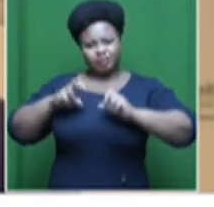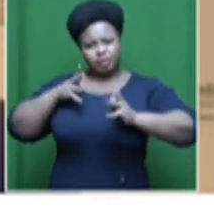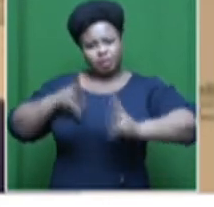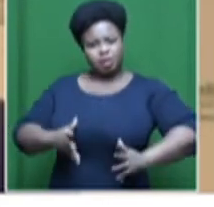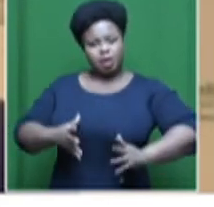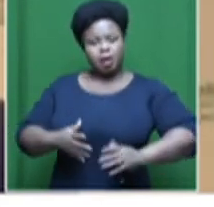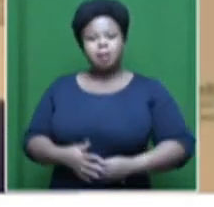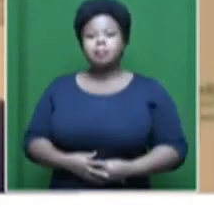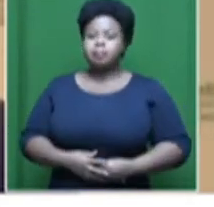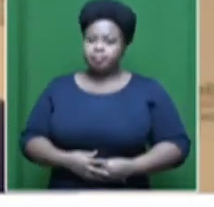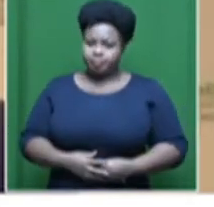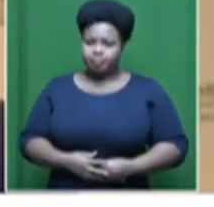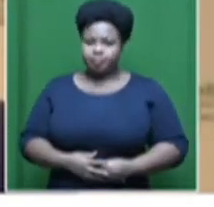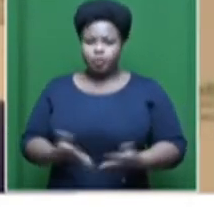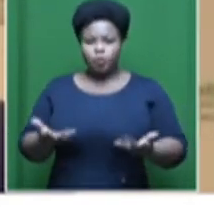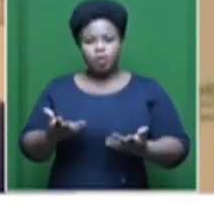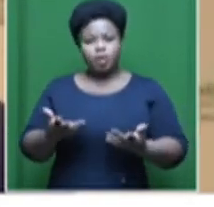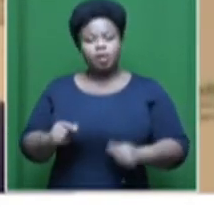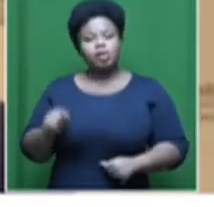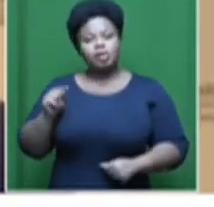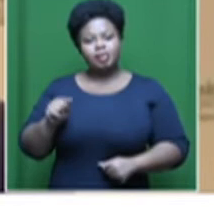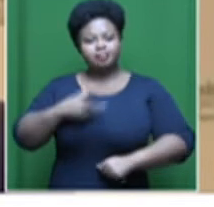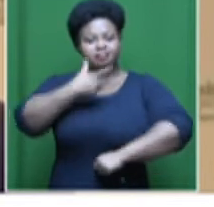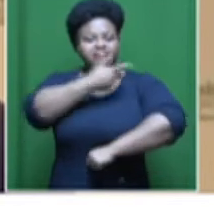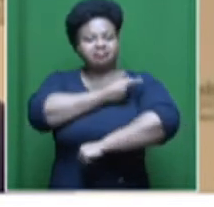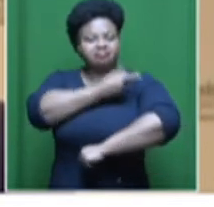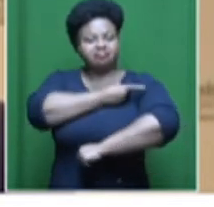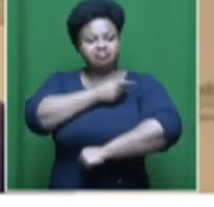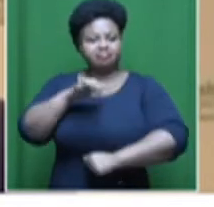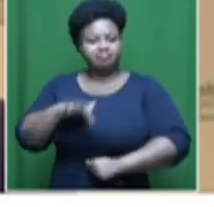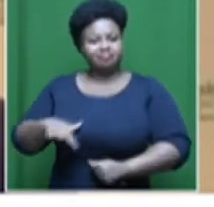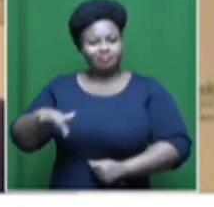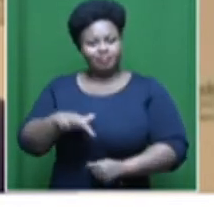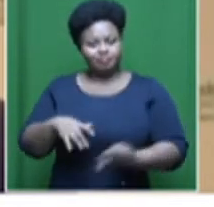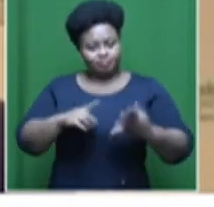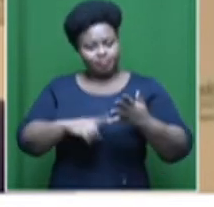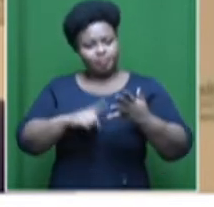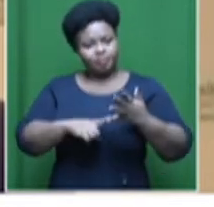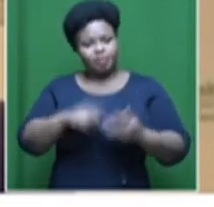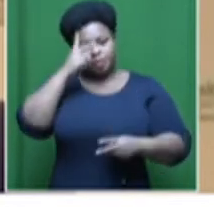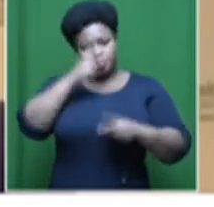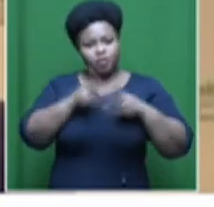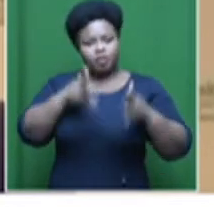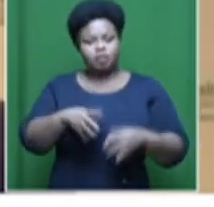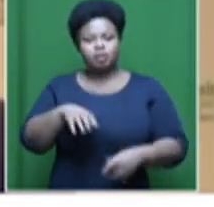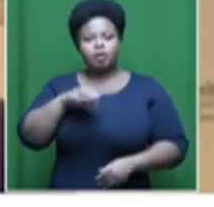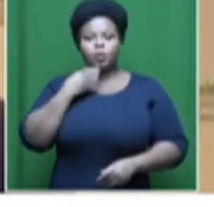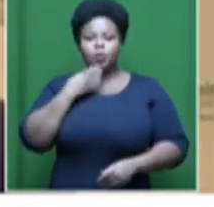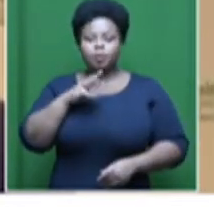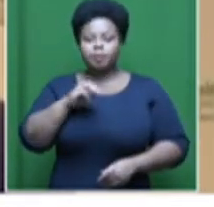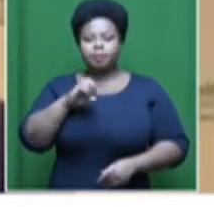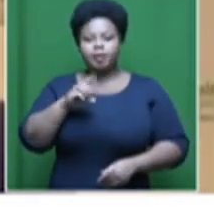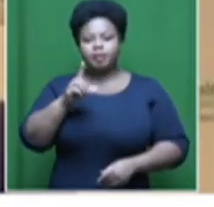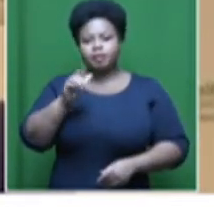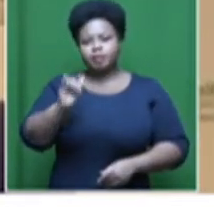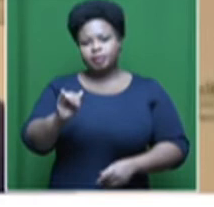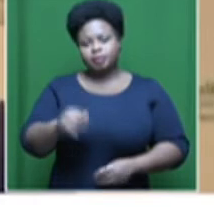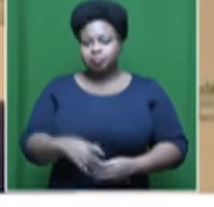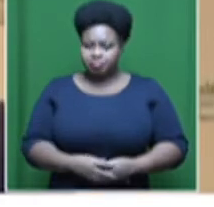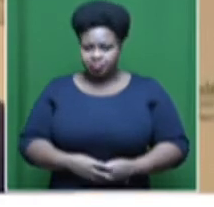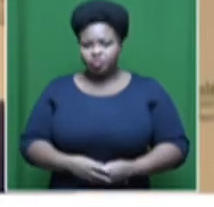investigators or in the vaccine space, and Professor Zweli Mkhize. Also, you have